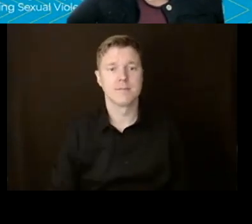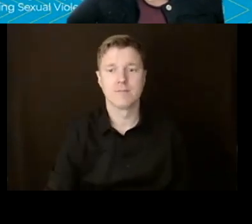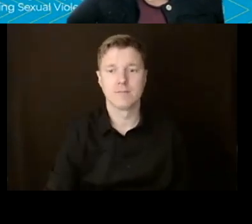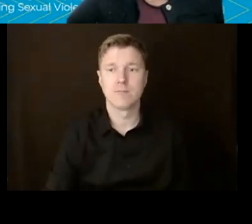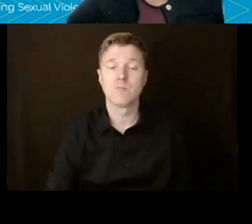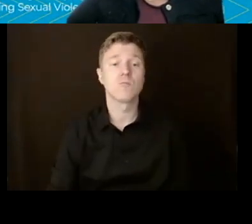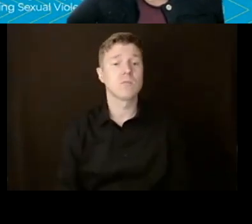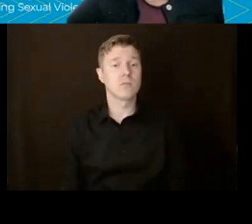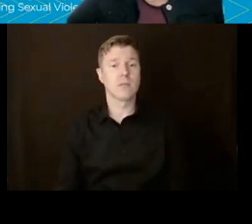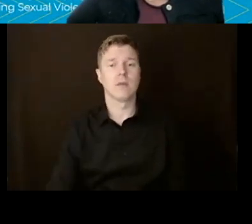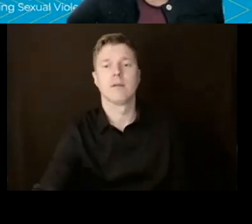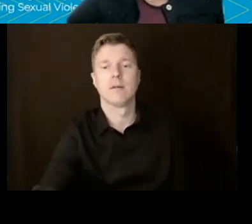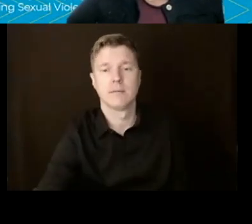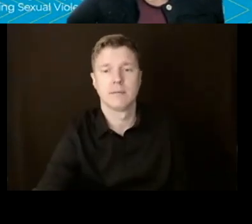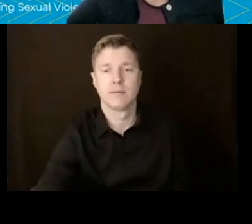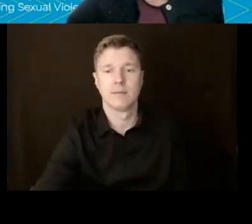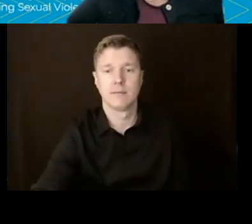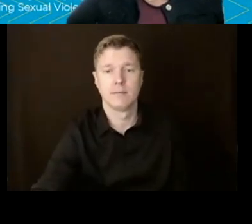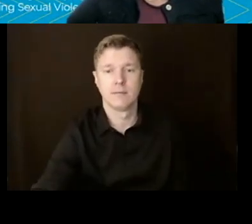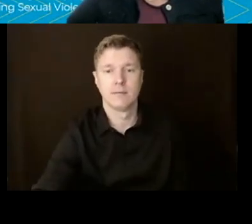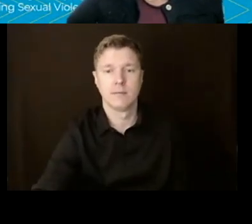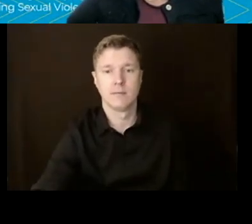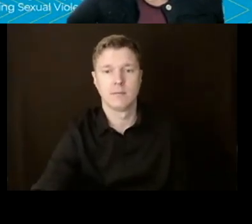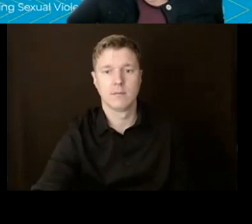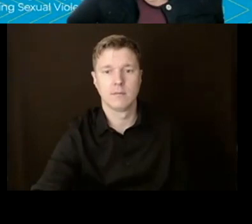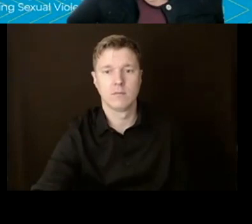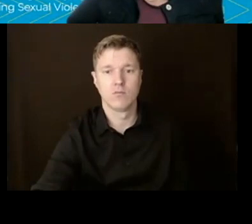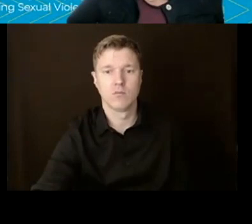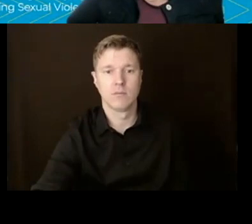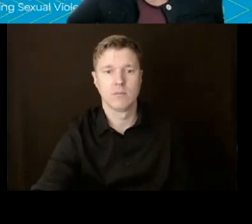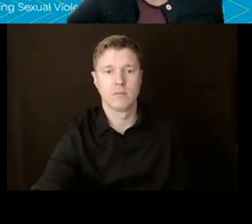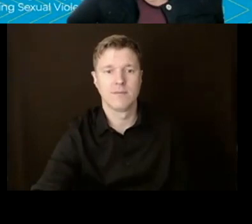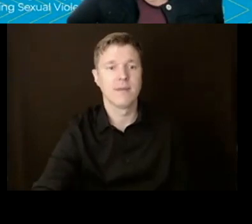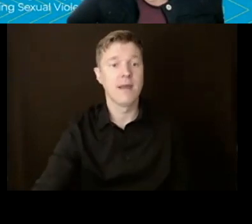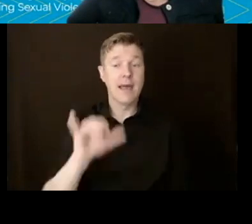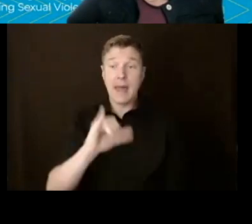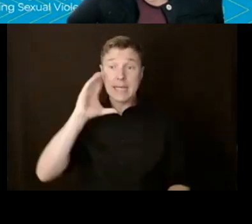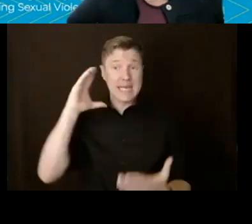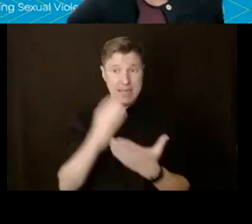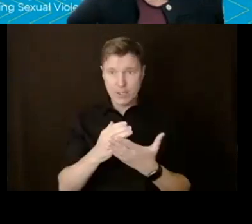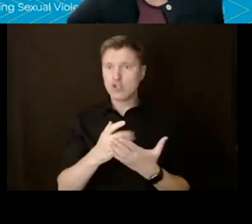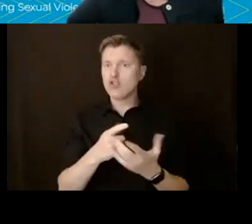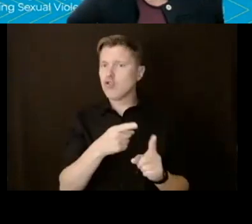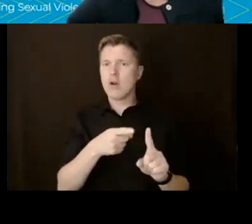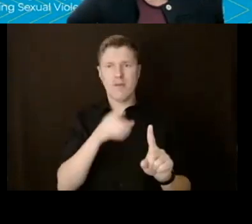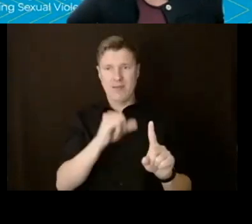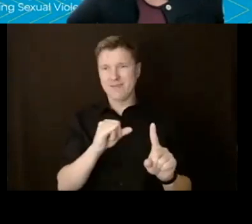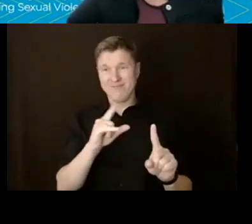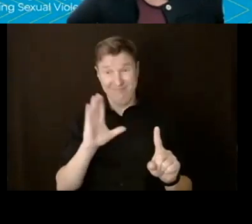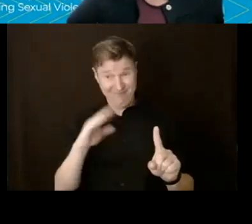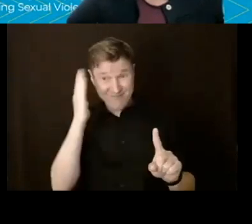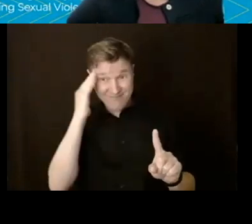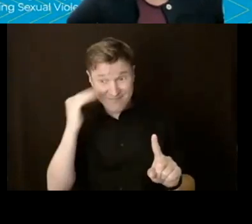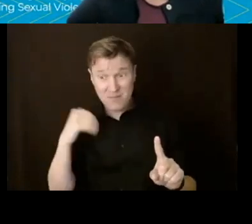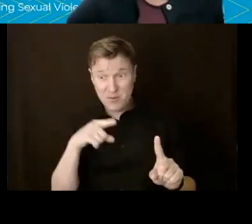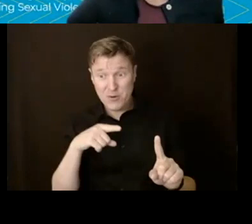All right. This image will probably look familiar to most of us, unless you're really, really